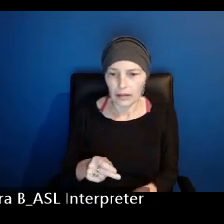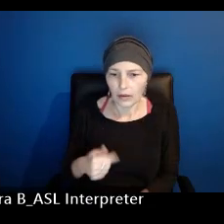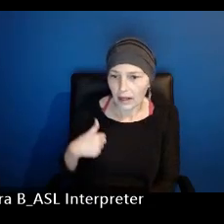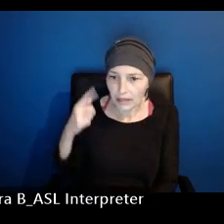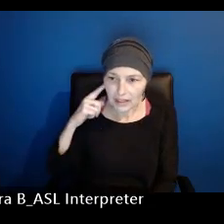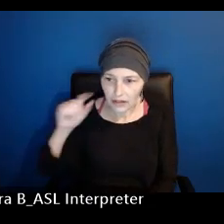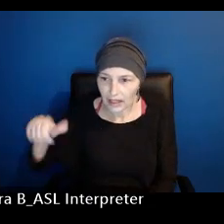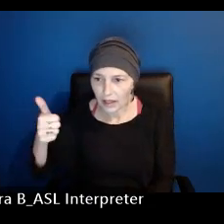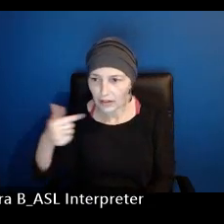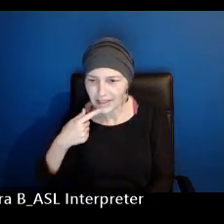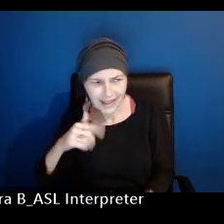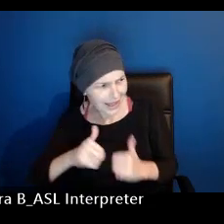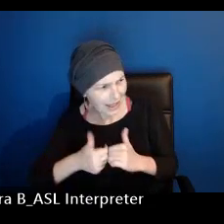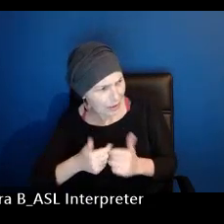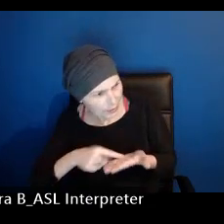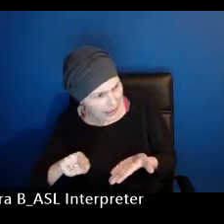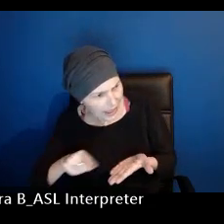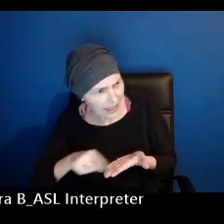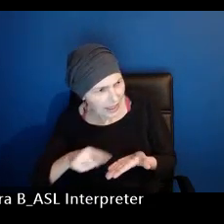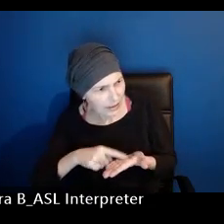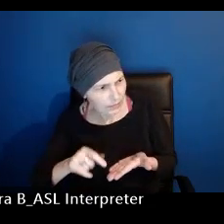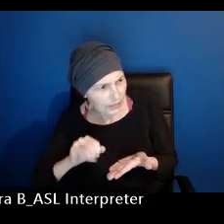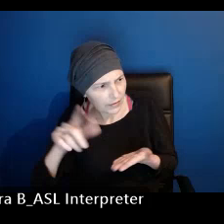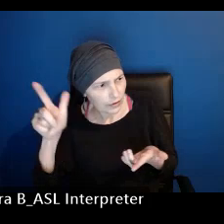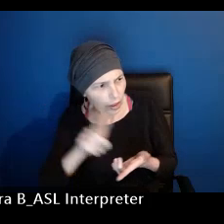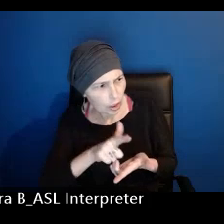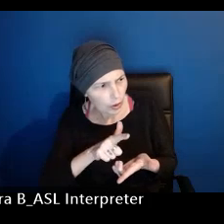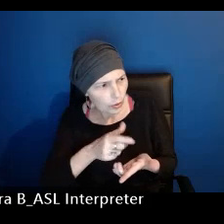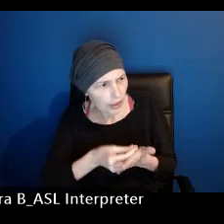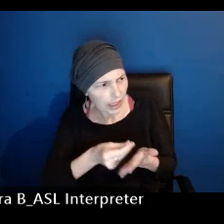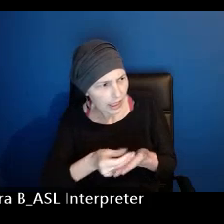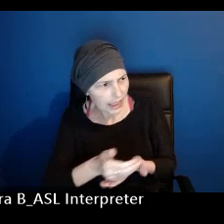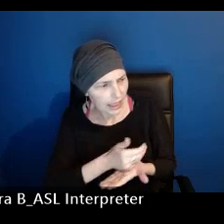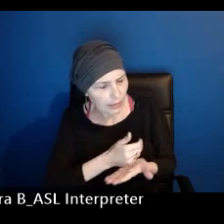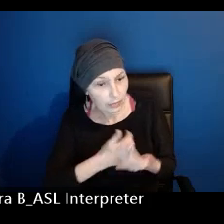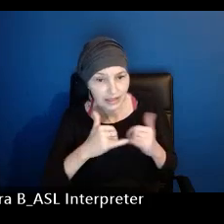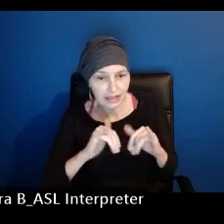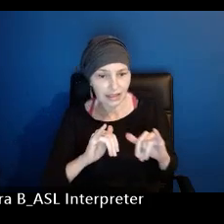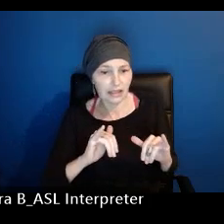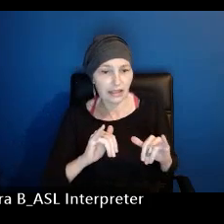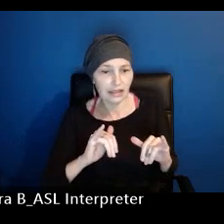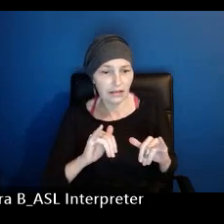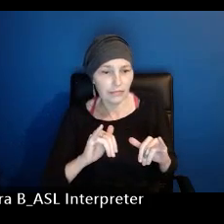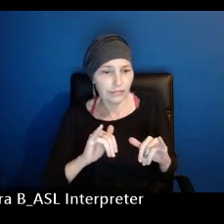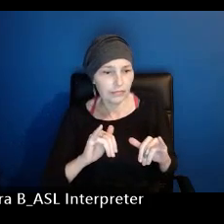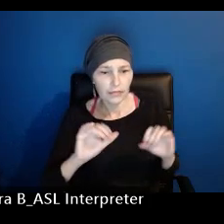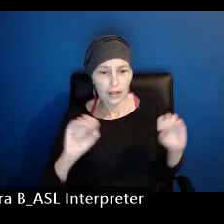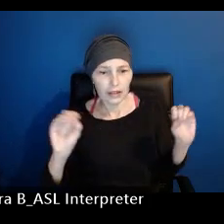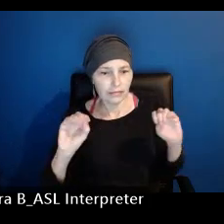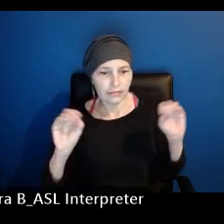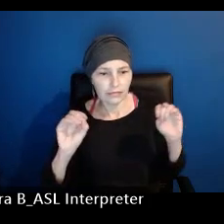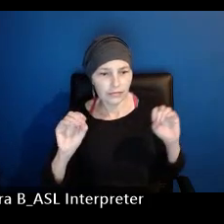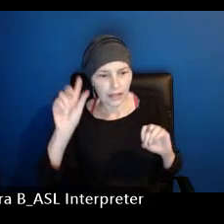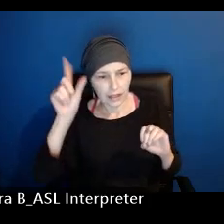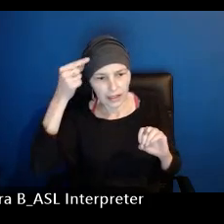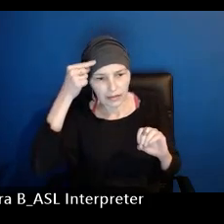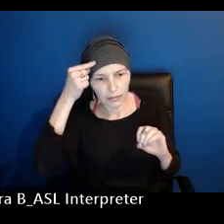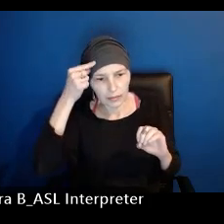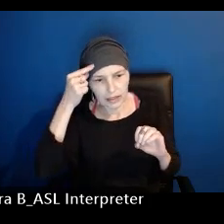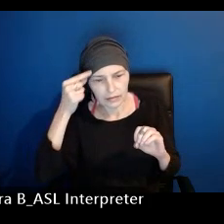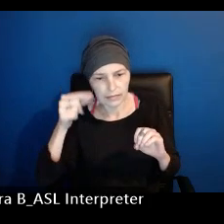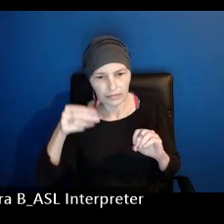supposed to pay for these, or especially if you're like low income. But again, we don't want no government subsidies. That just means more taxes on the people. So we're